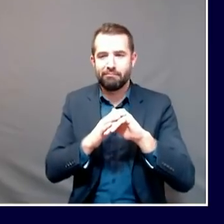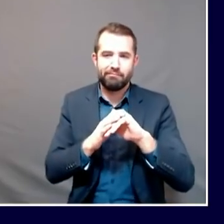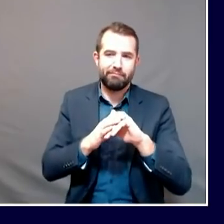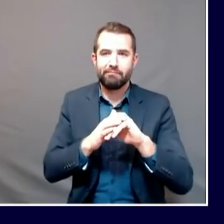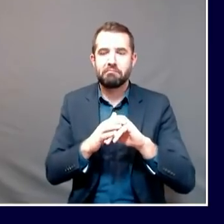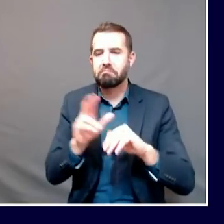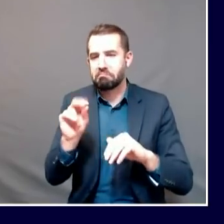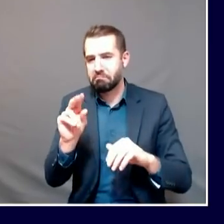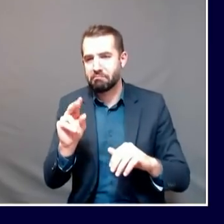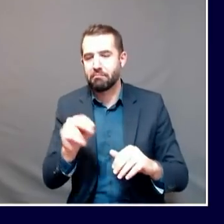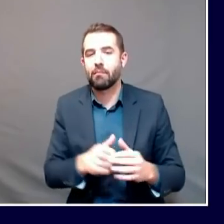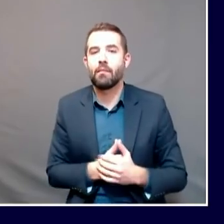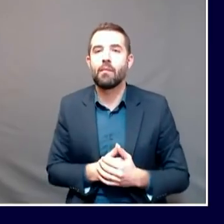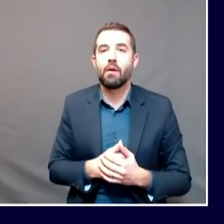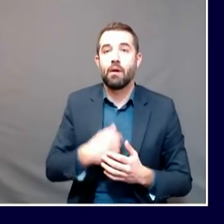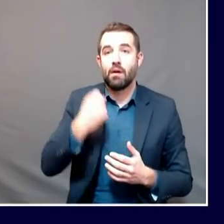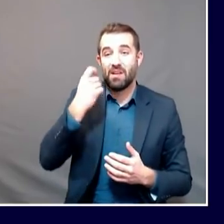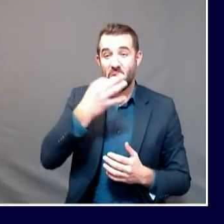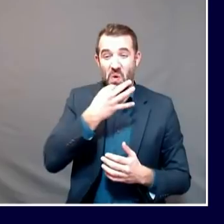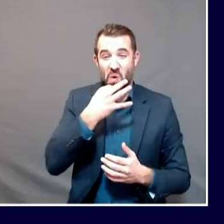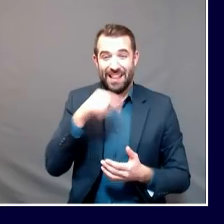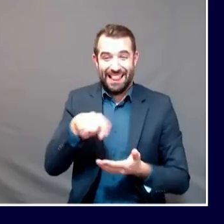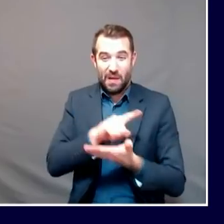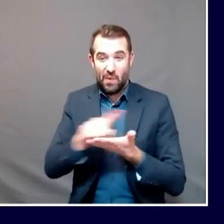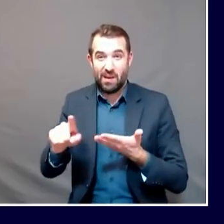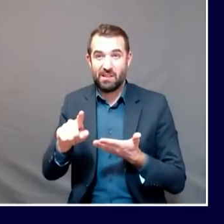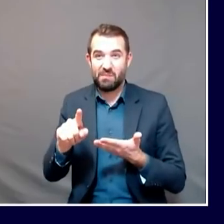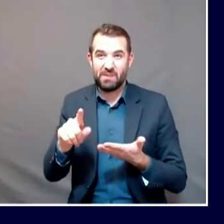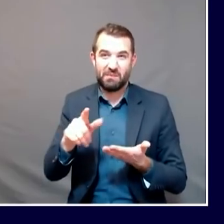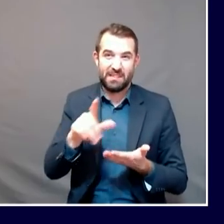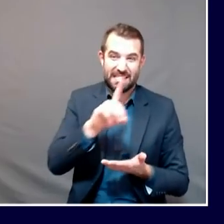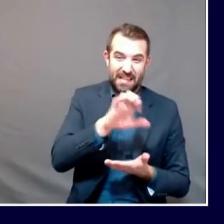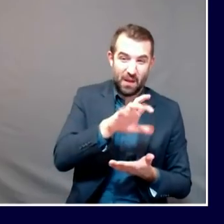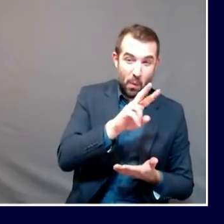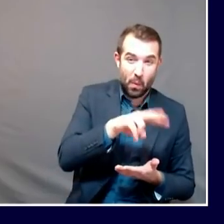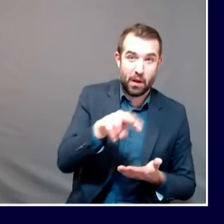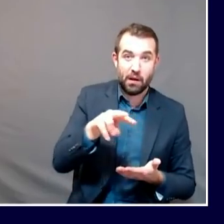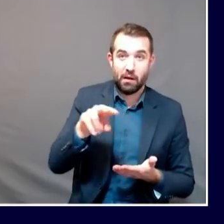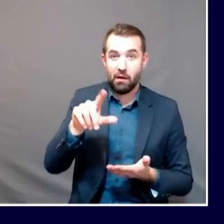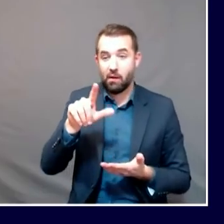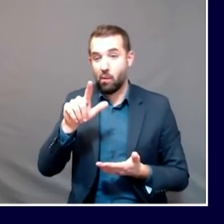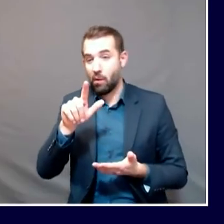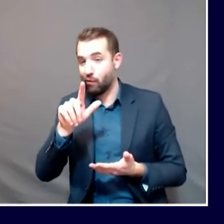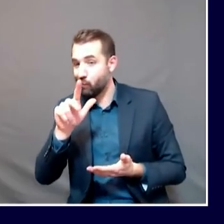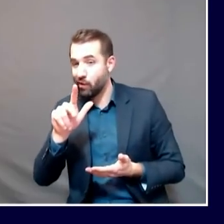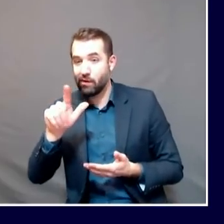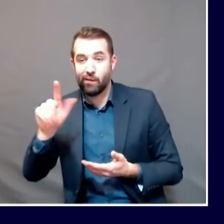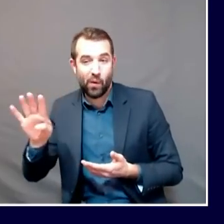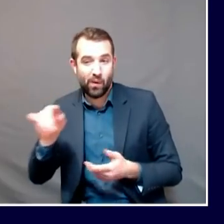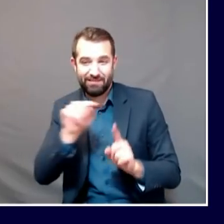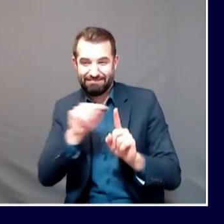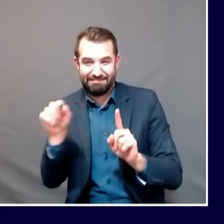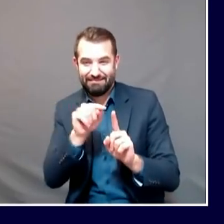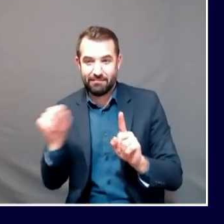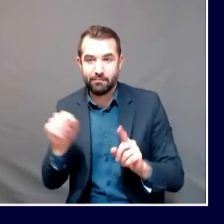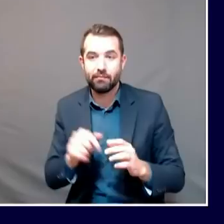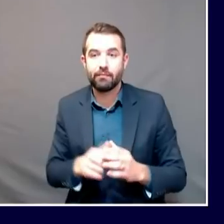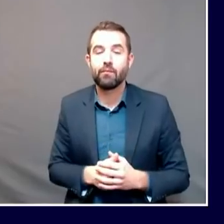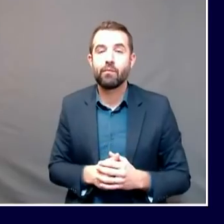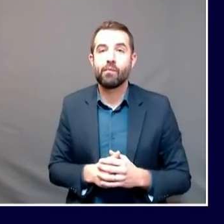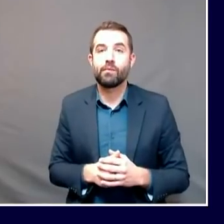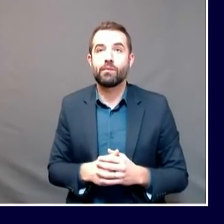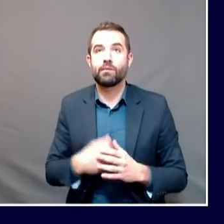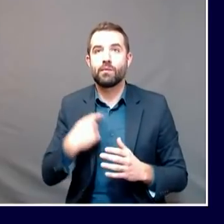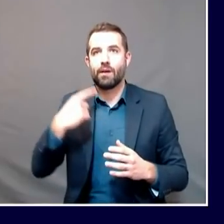that will increase. Dustin, the question I thought you were going to ask is, what have we seen in terms of the demand for